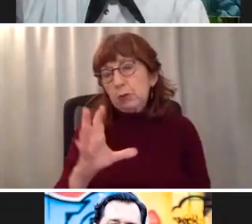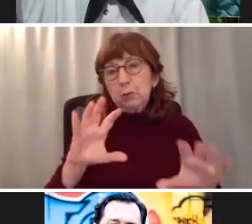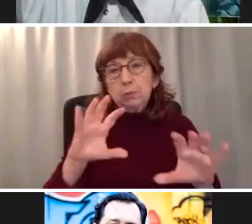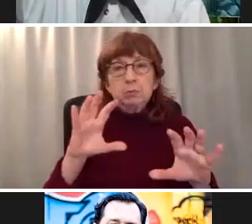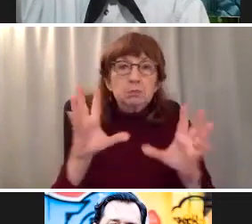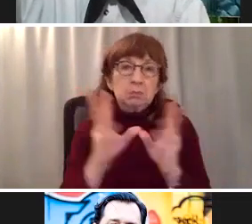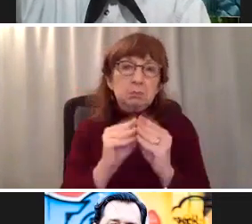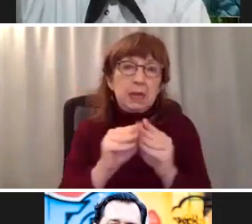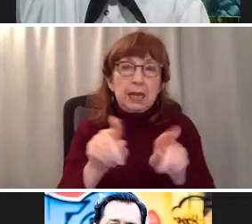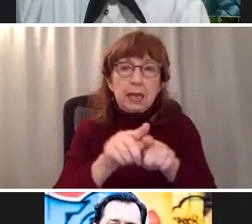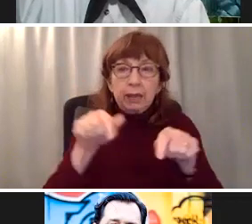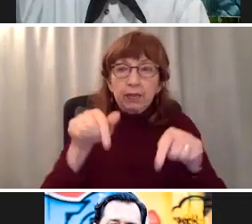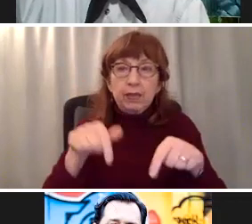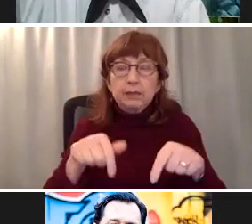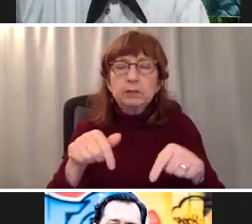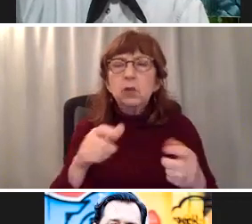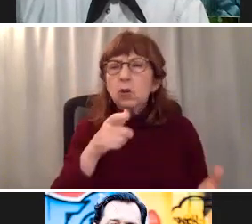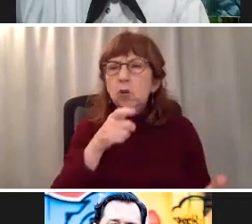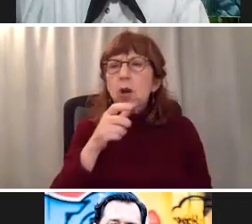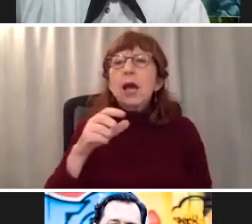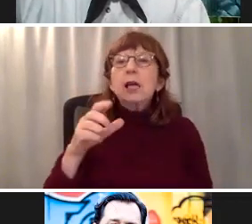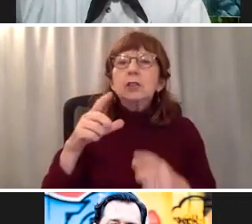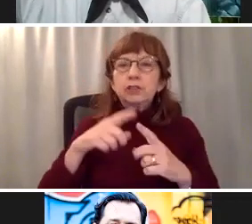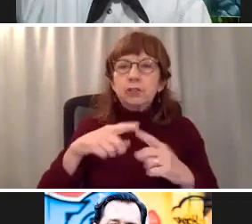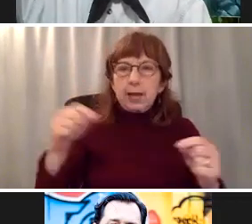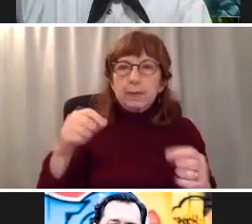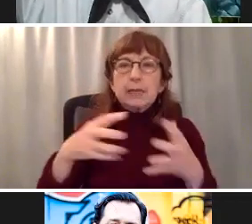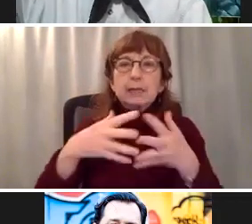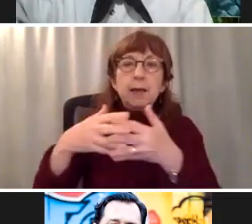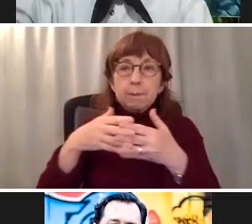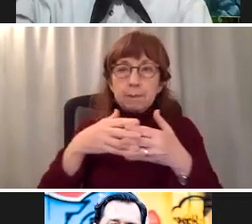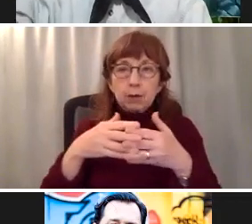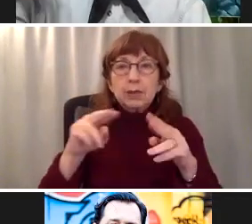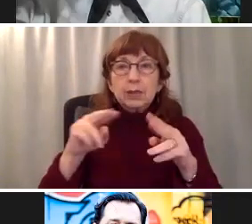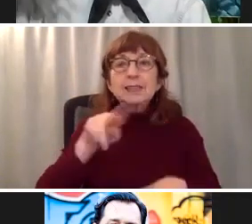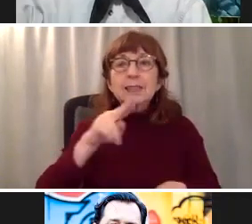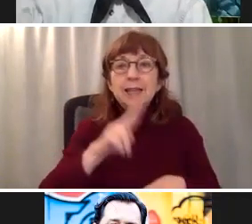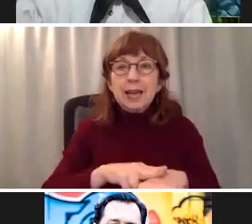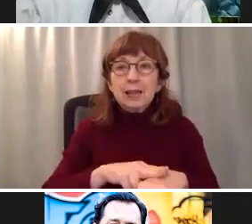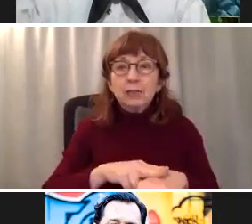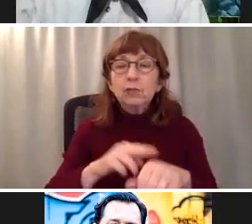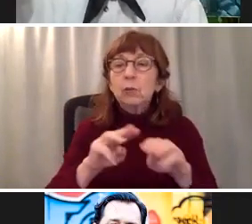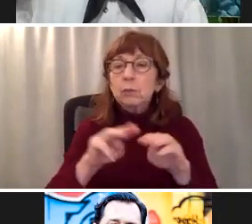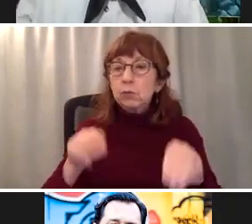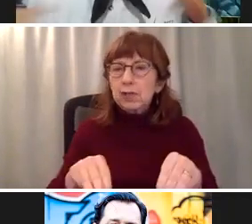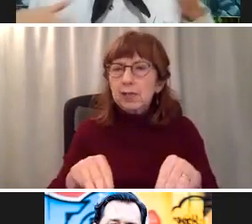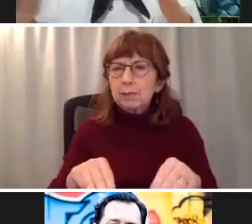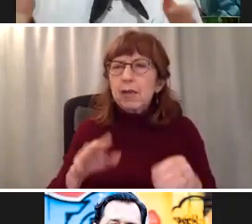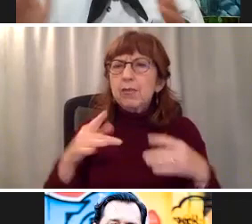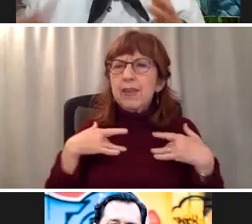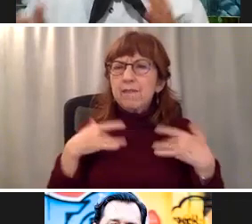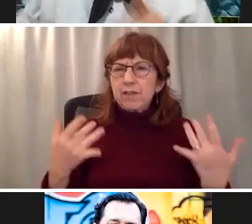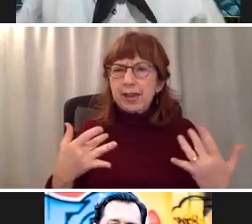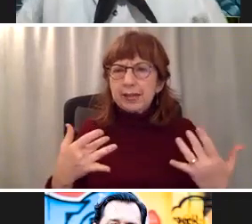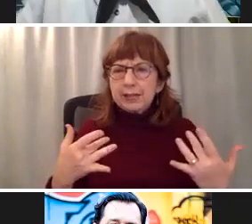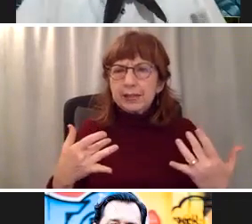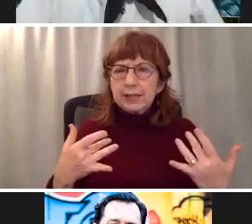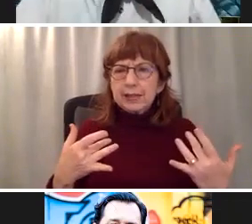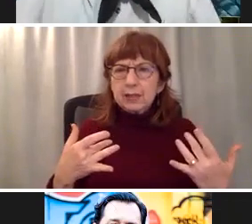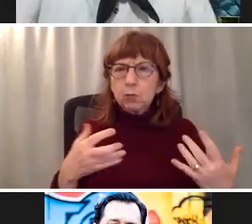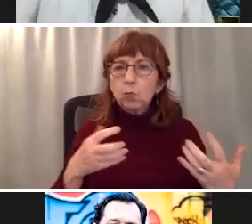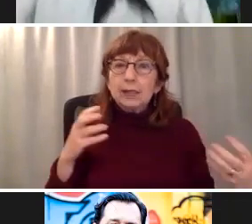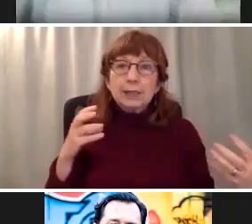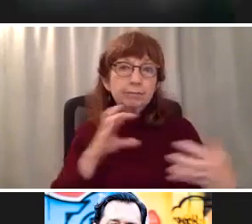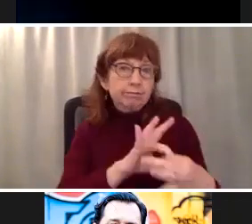hosted by the Japanese American National Museum. They were having an event about reaching back. It was very aligned with the